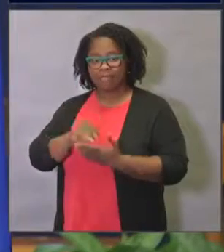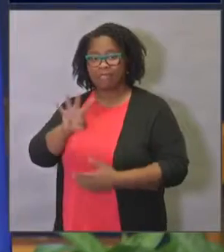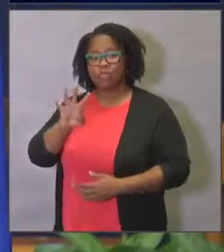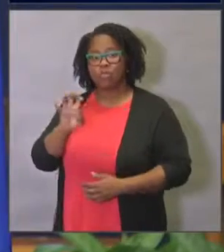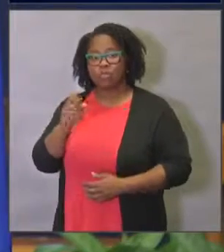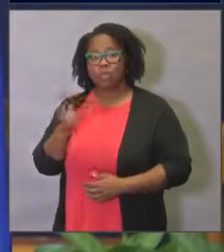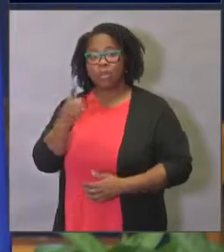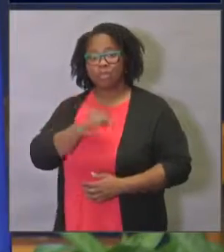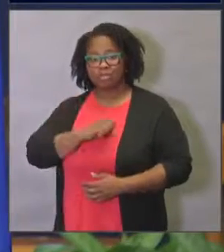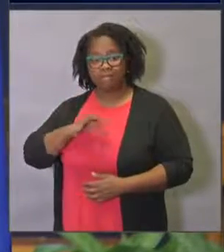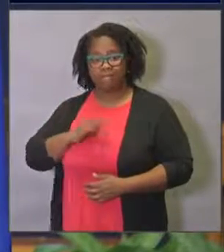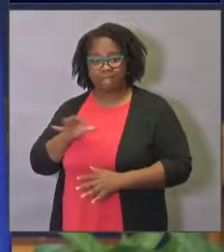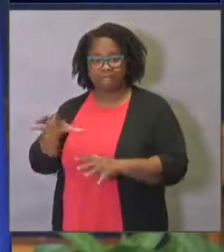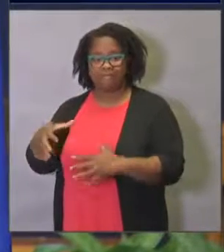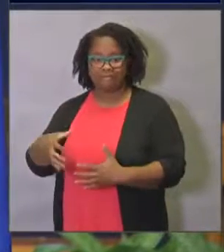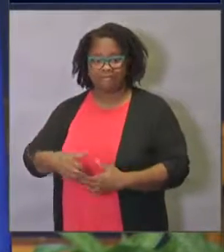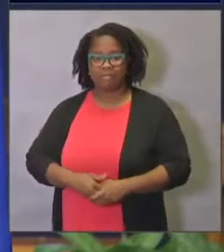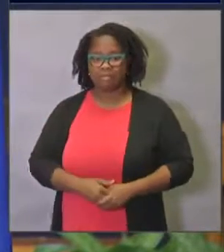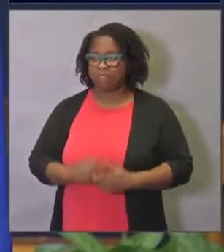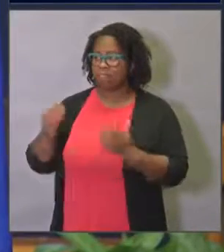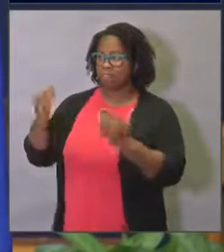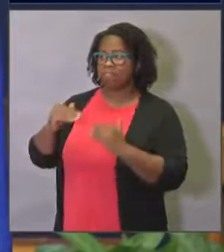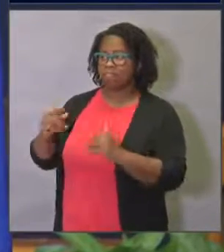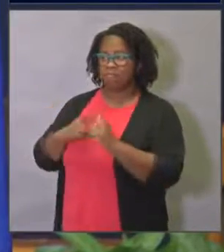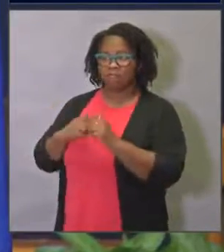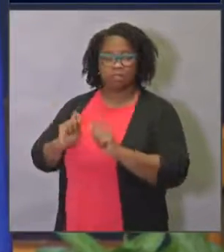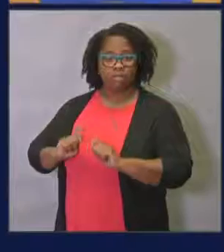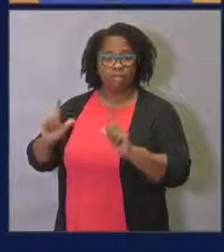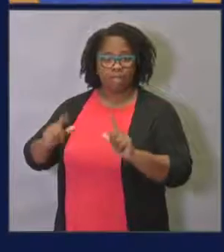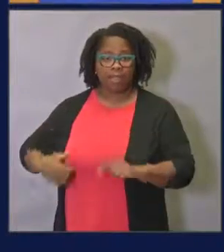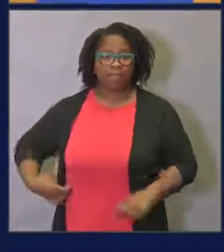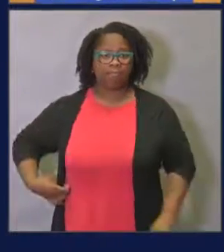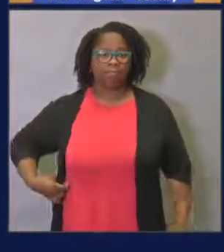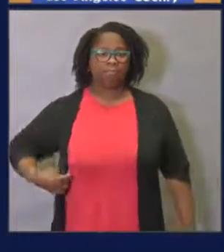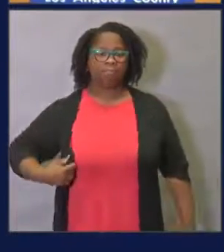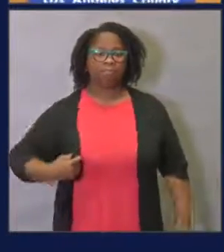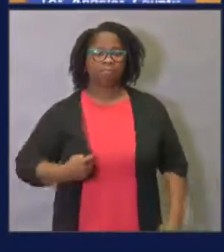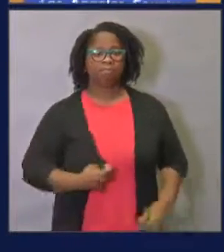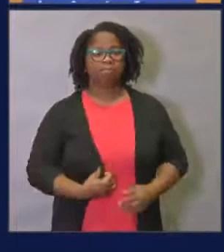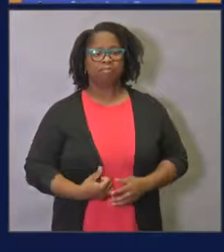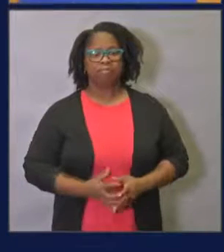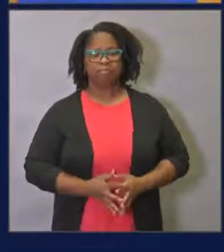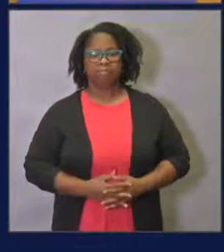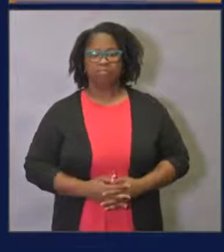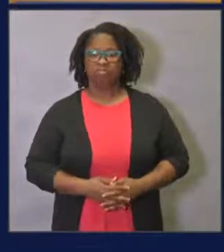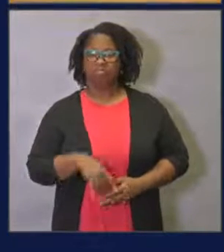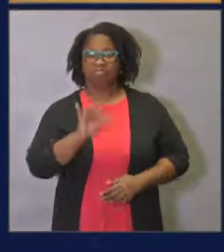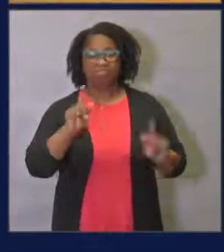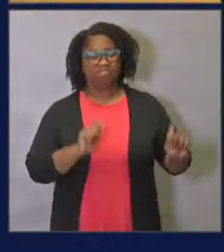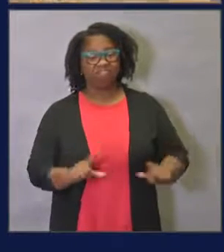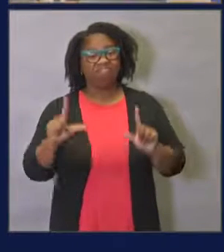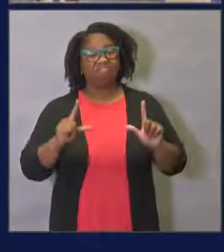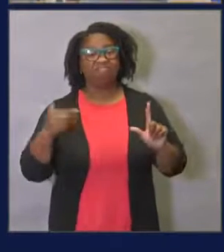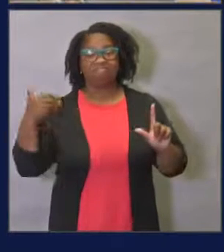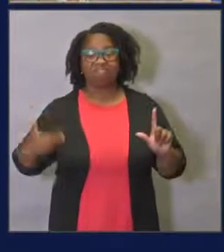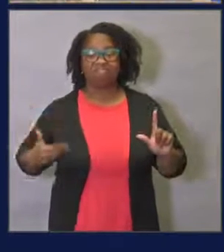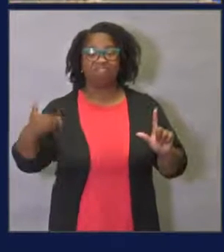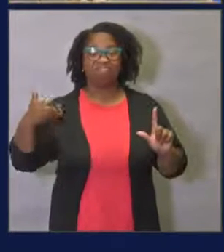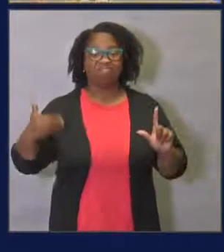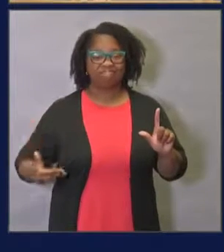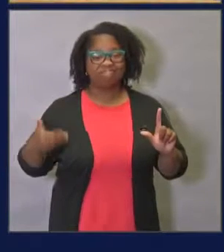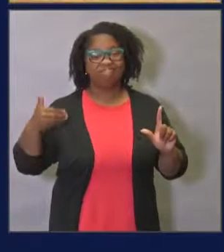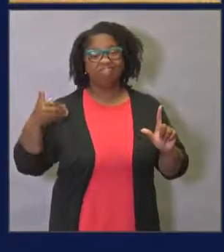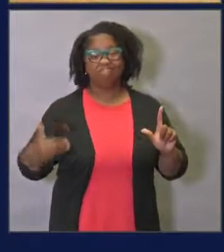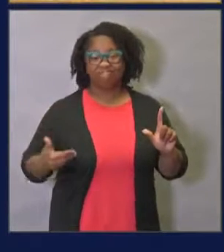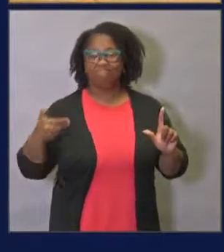28,401 among staff. I'll take the first slide. This is a slide I show often, and